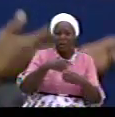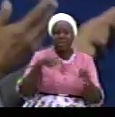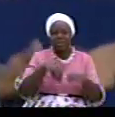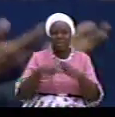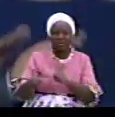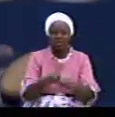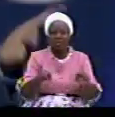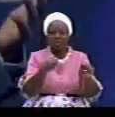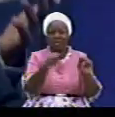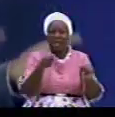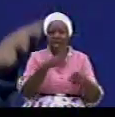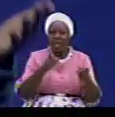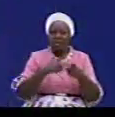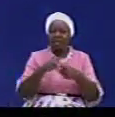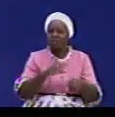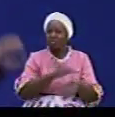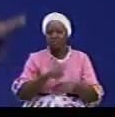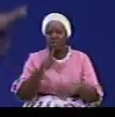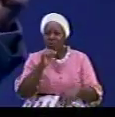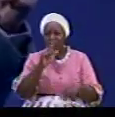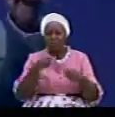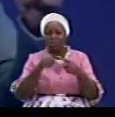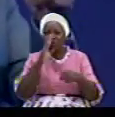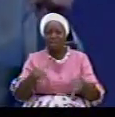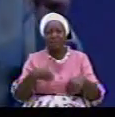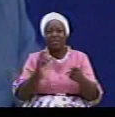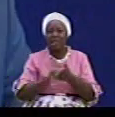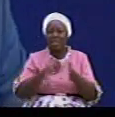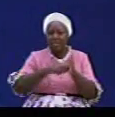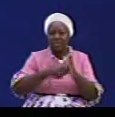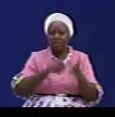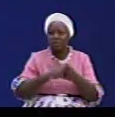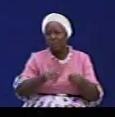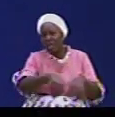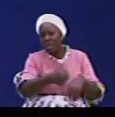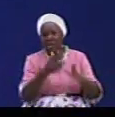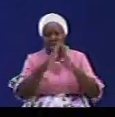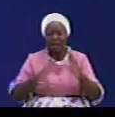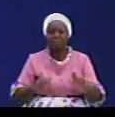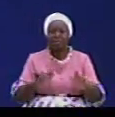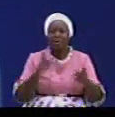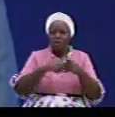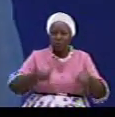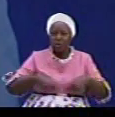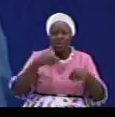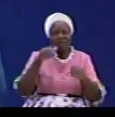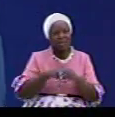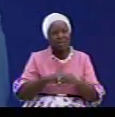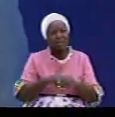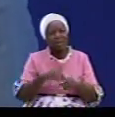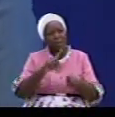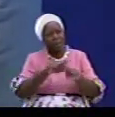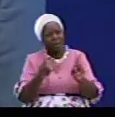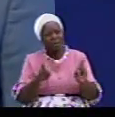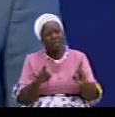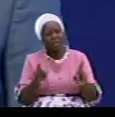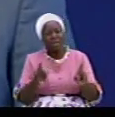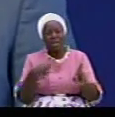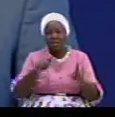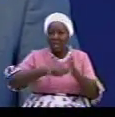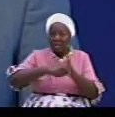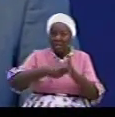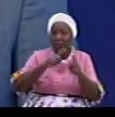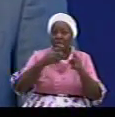and you will not be given the key to any house to live in? But the key to